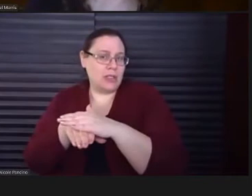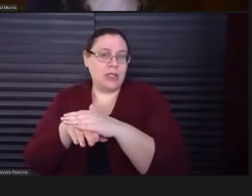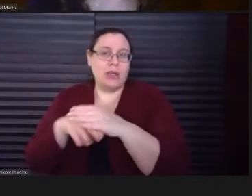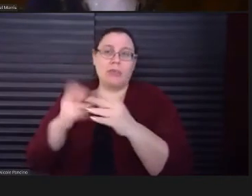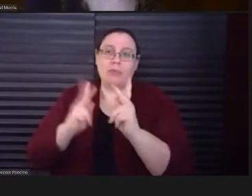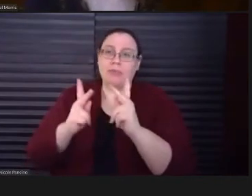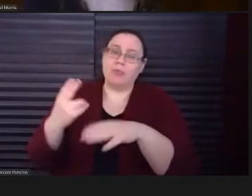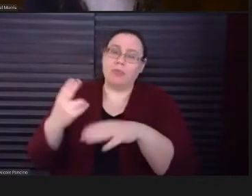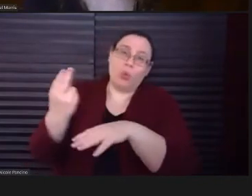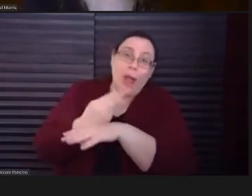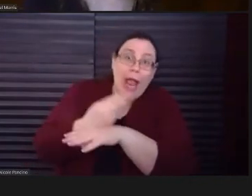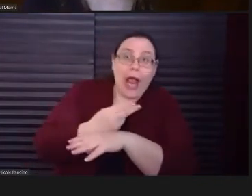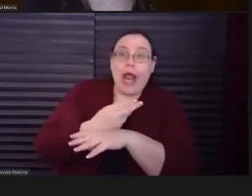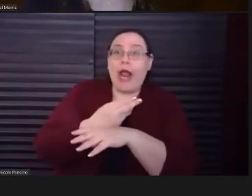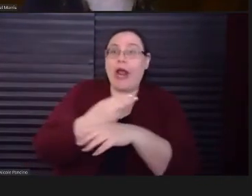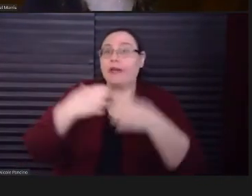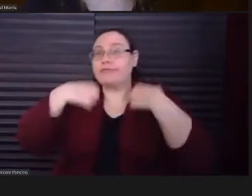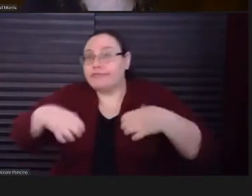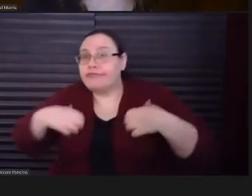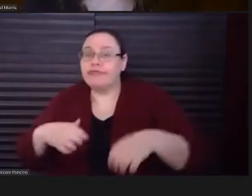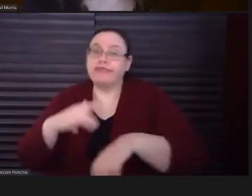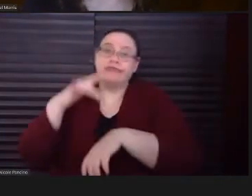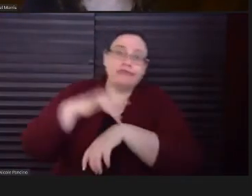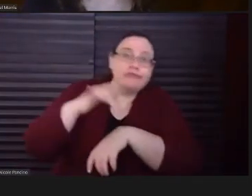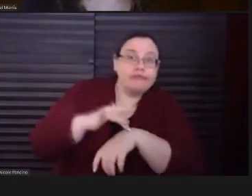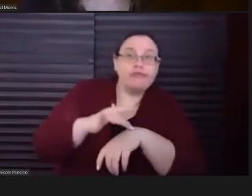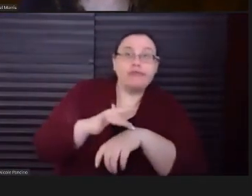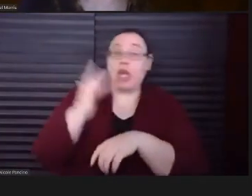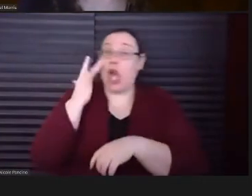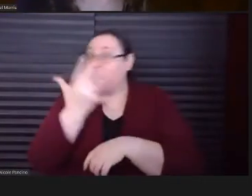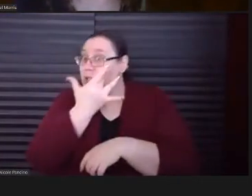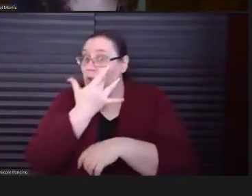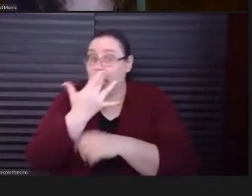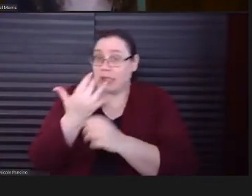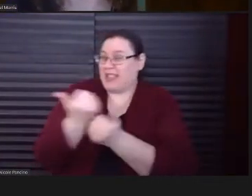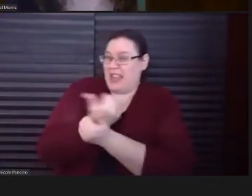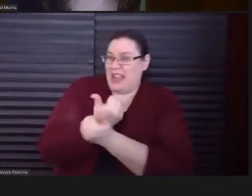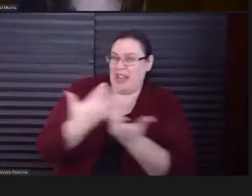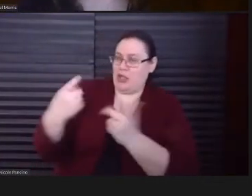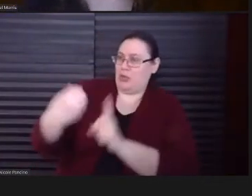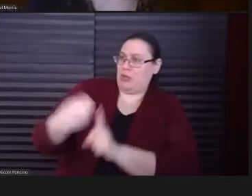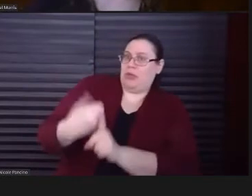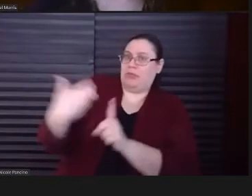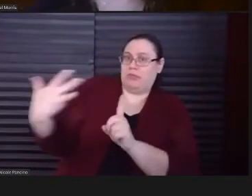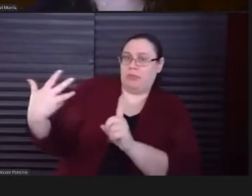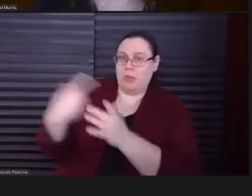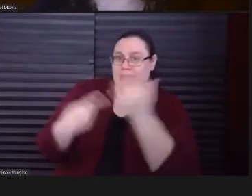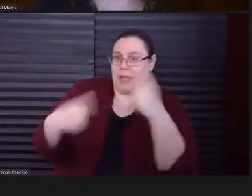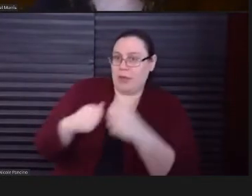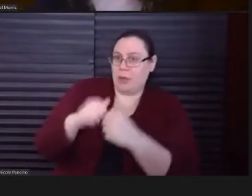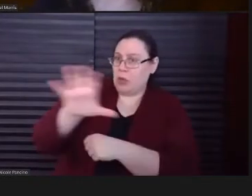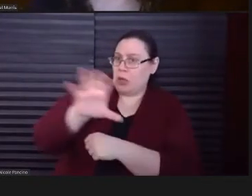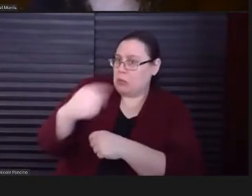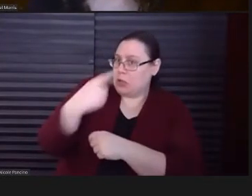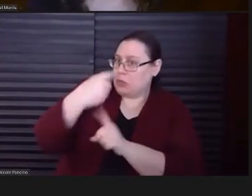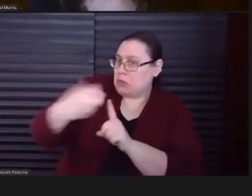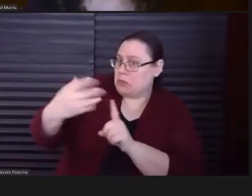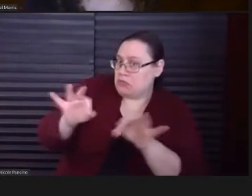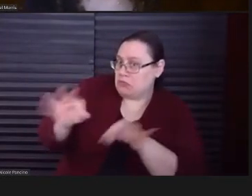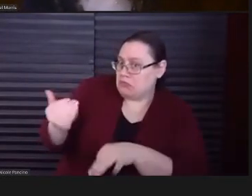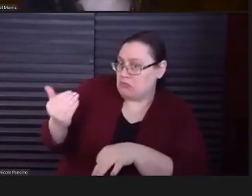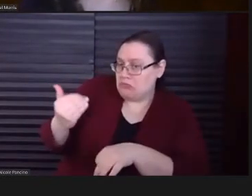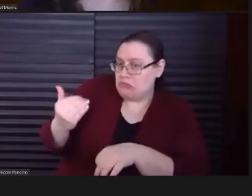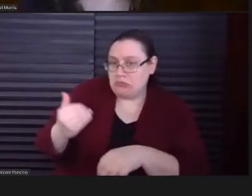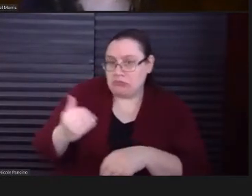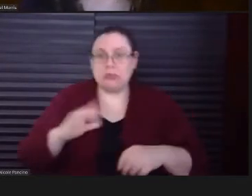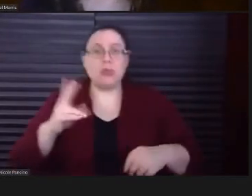haptics, headsets, contacts, and if you have anything that you can speak about that your company is doing, feel free as well. Yeah, I